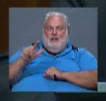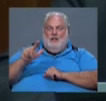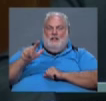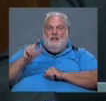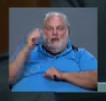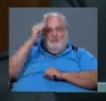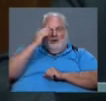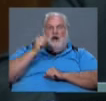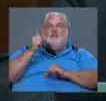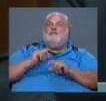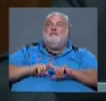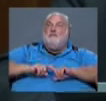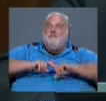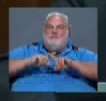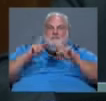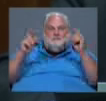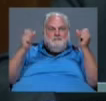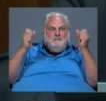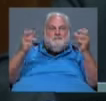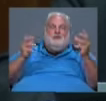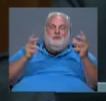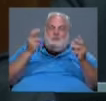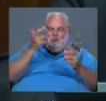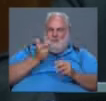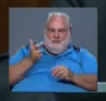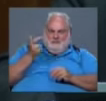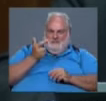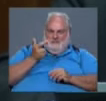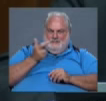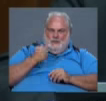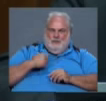because of a variety of reasons. We've seen